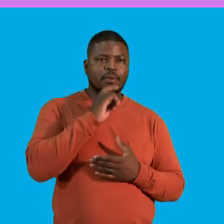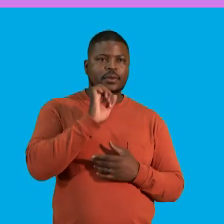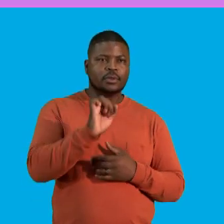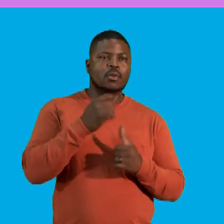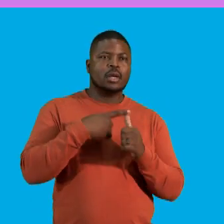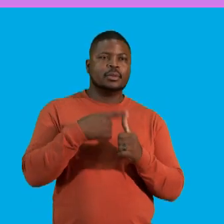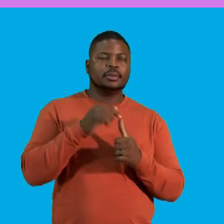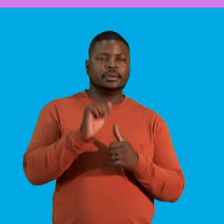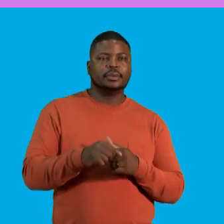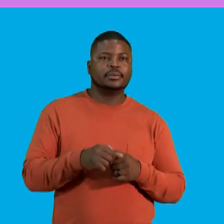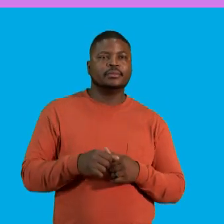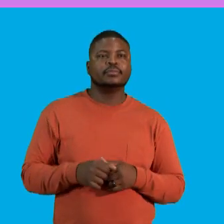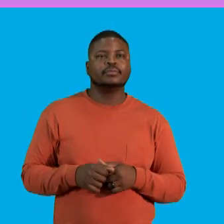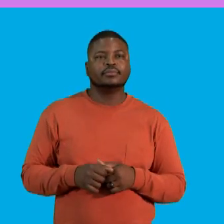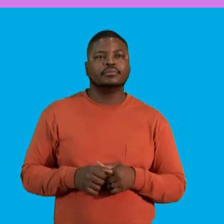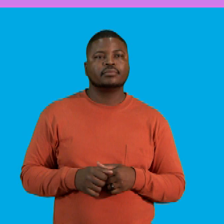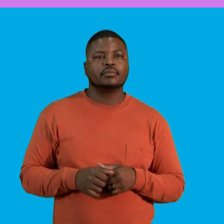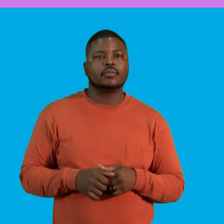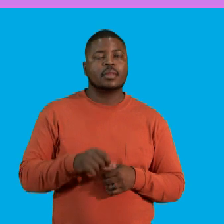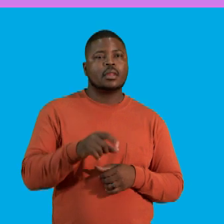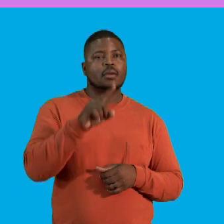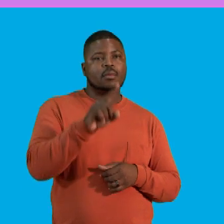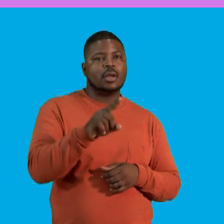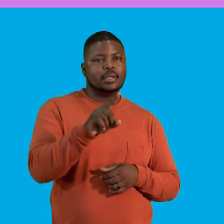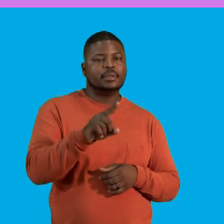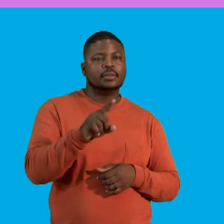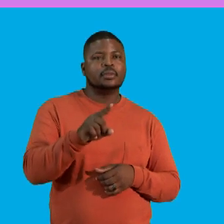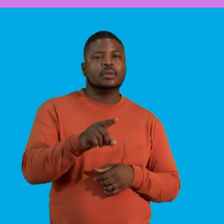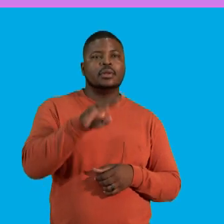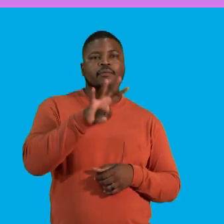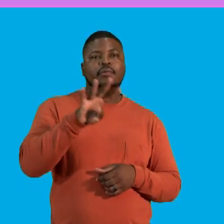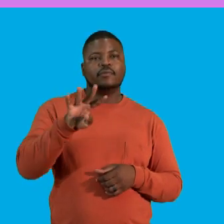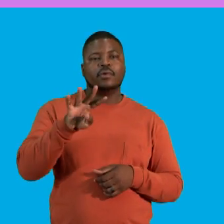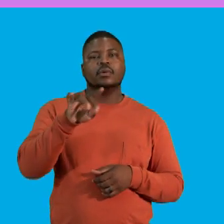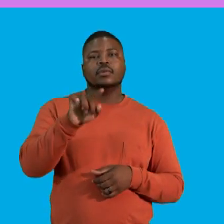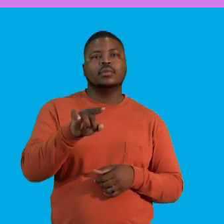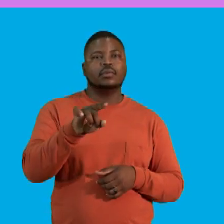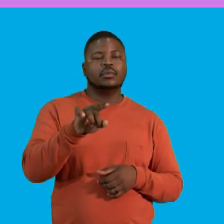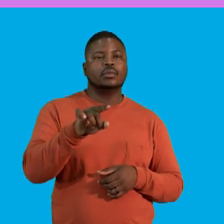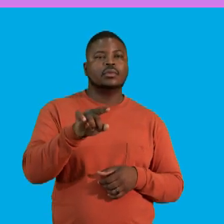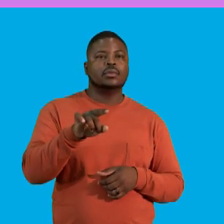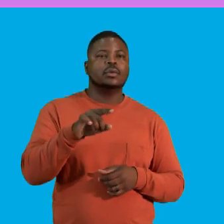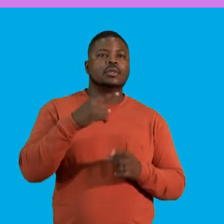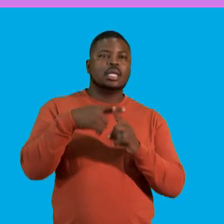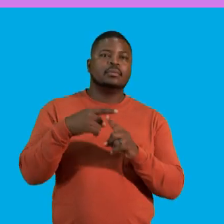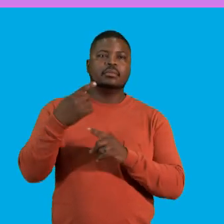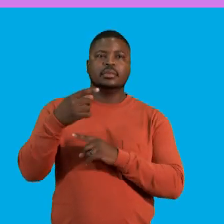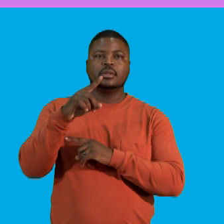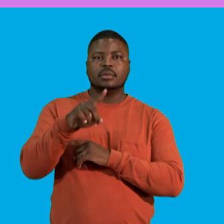verify. Then 105 plus the 30 again, it will give you 125.